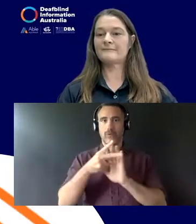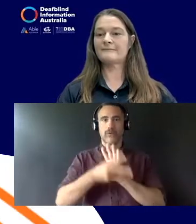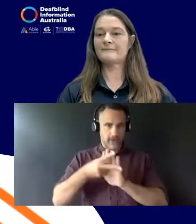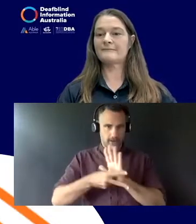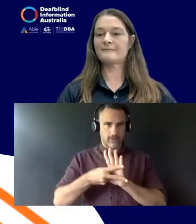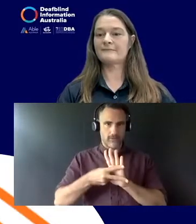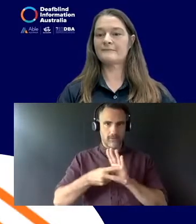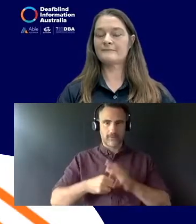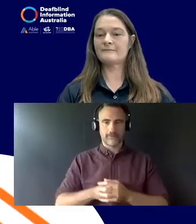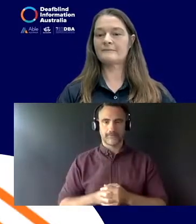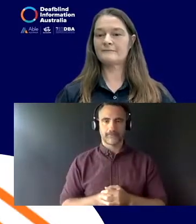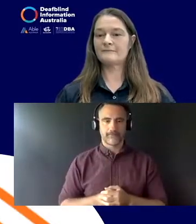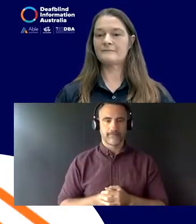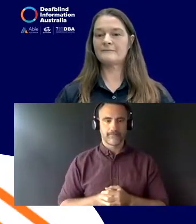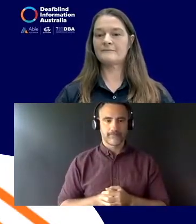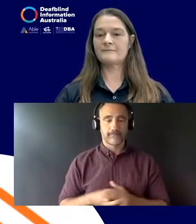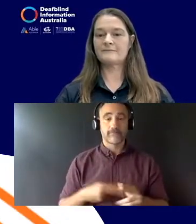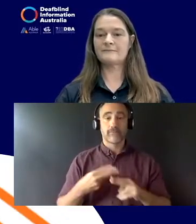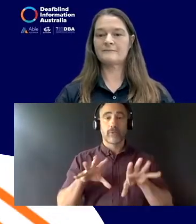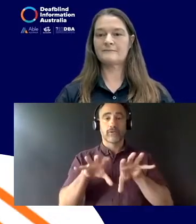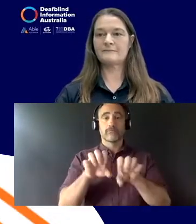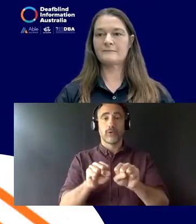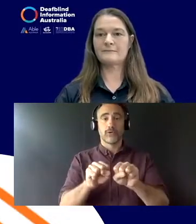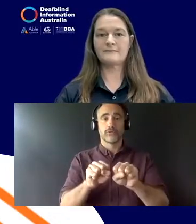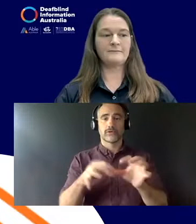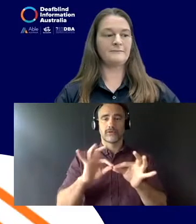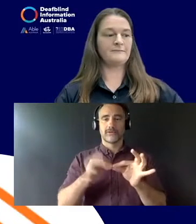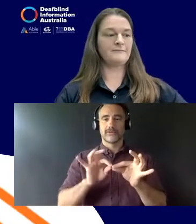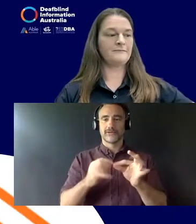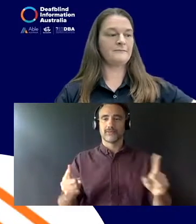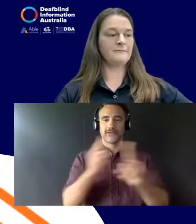All right, we're going to pause now for an interpreter swap.